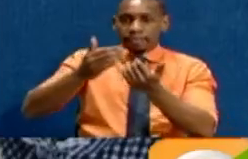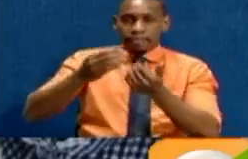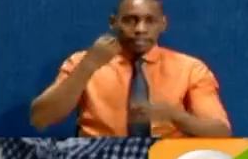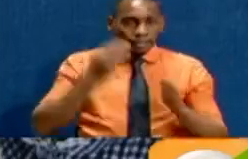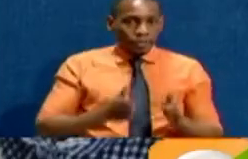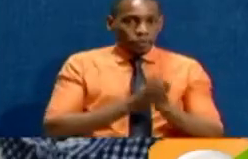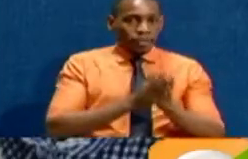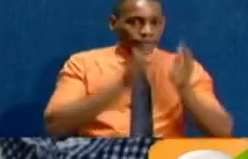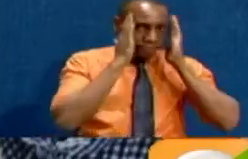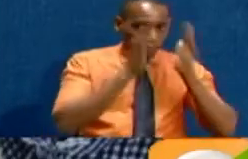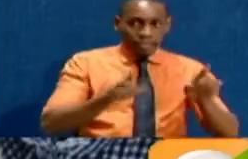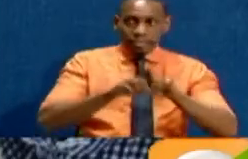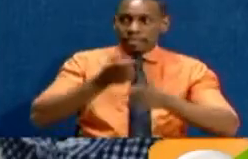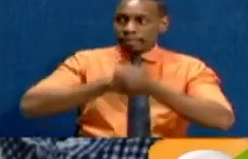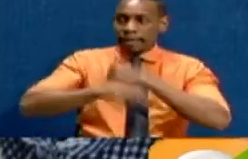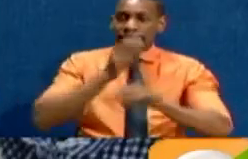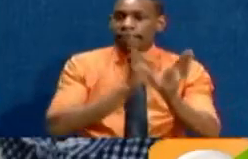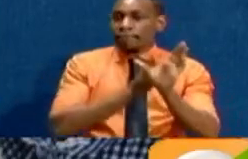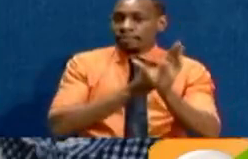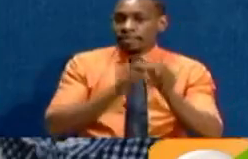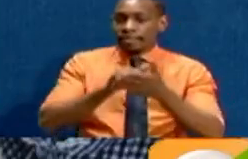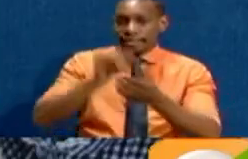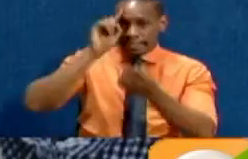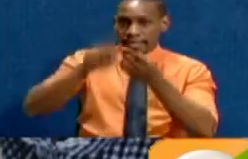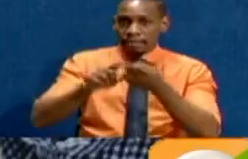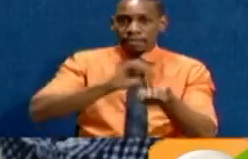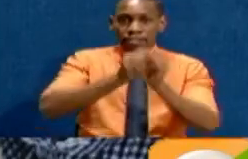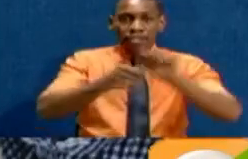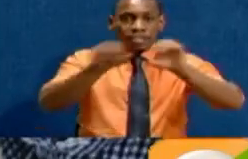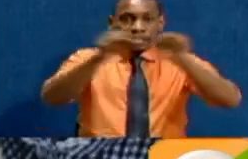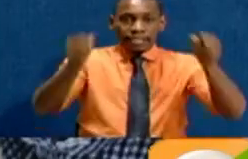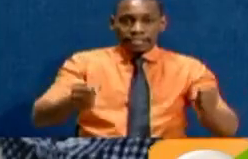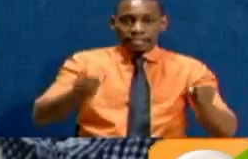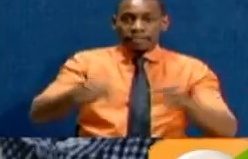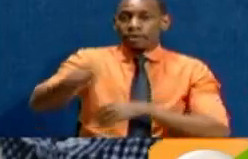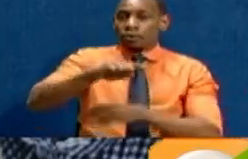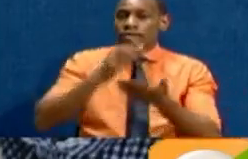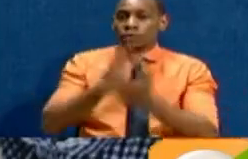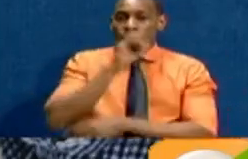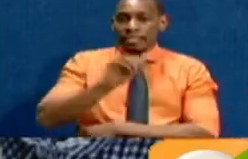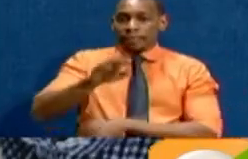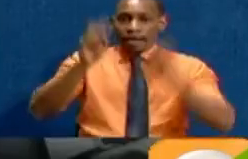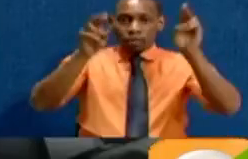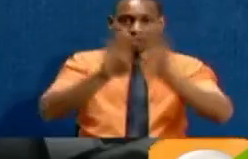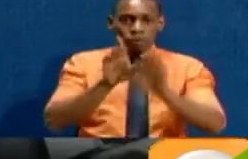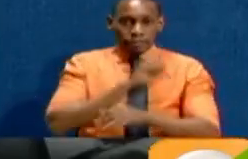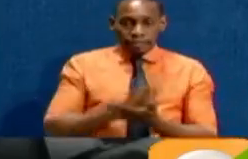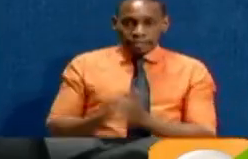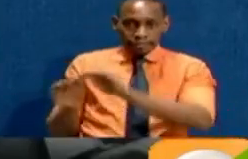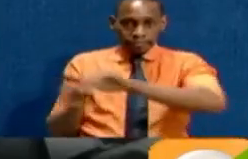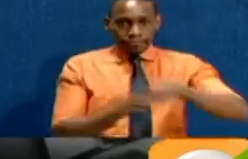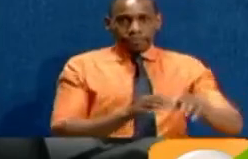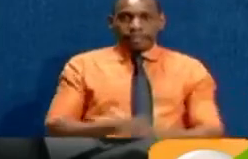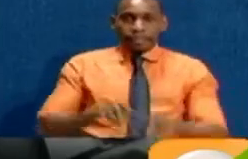patients with dedication. You actively participated in our quest to reform the system. We shall miss you," end of quote. And